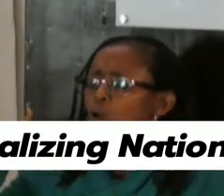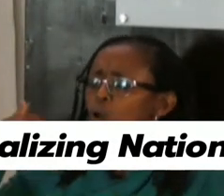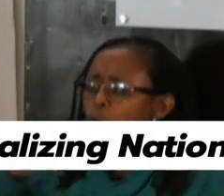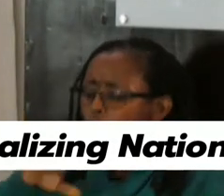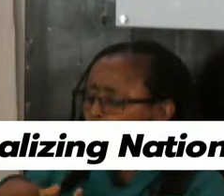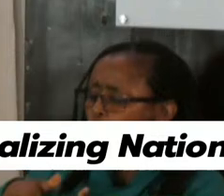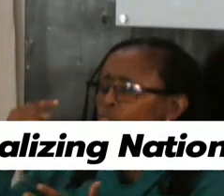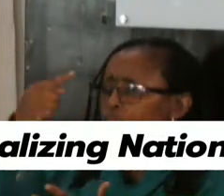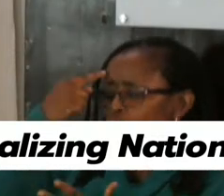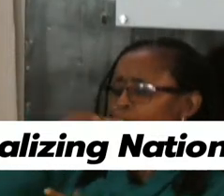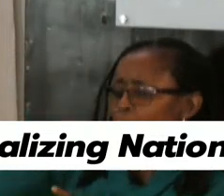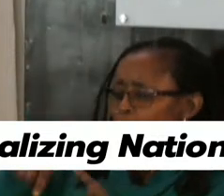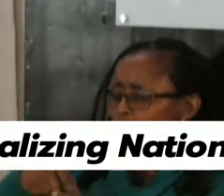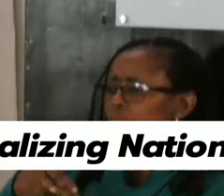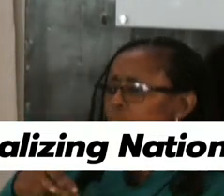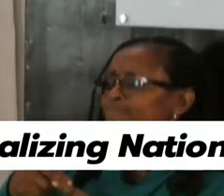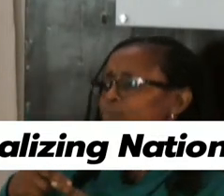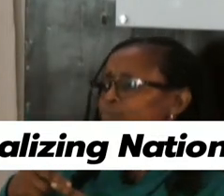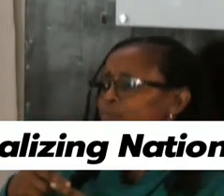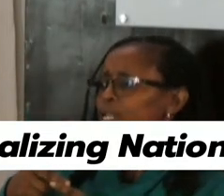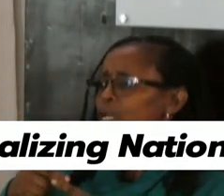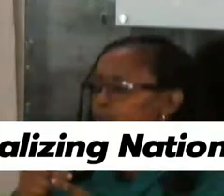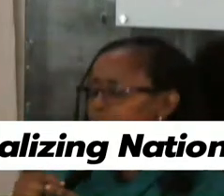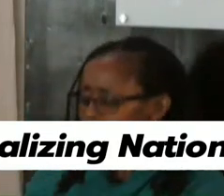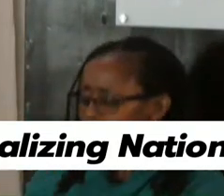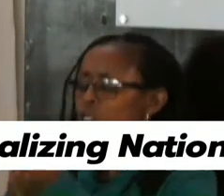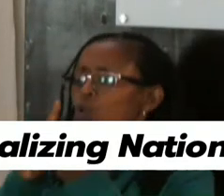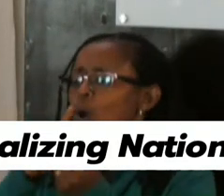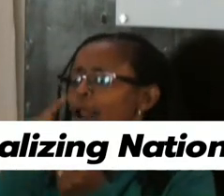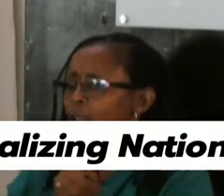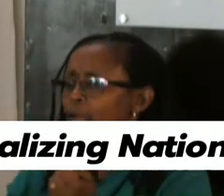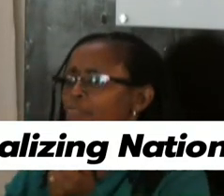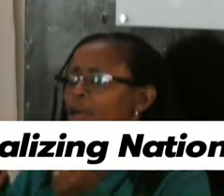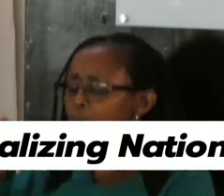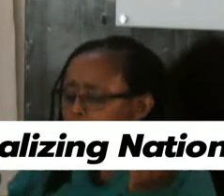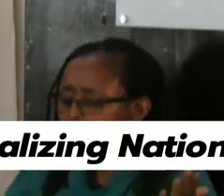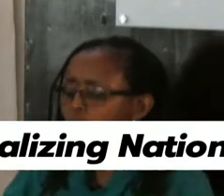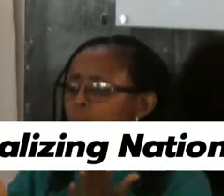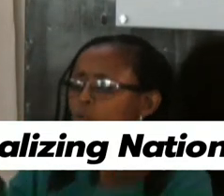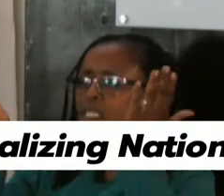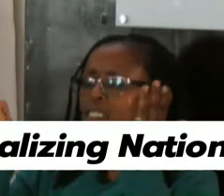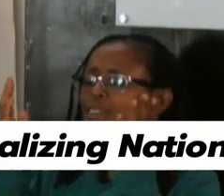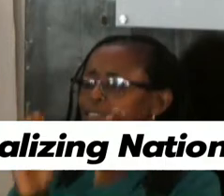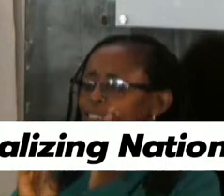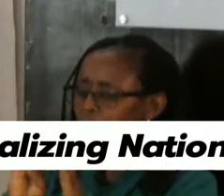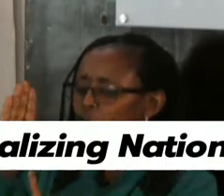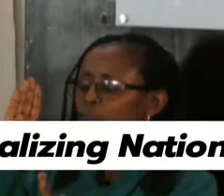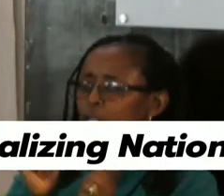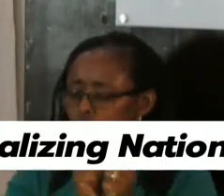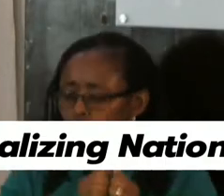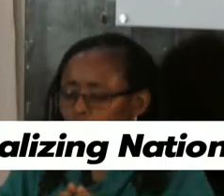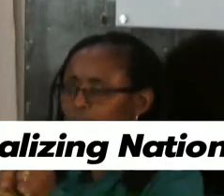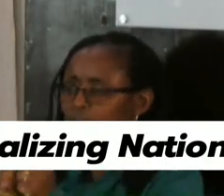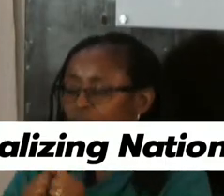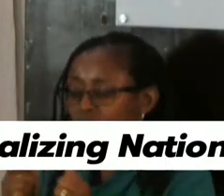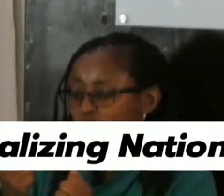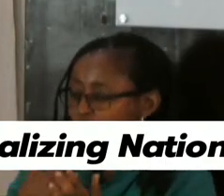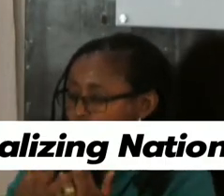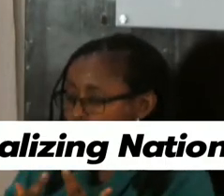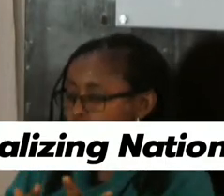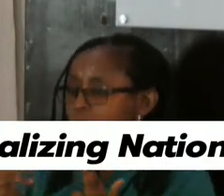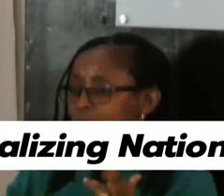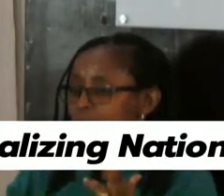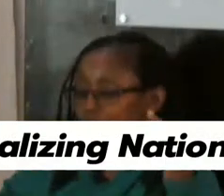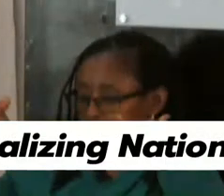Collective um support and promoting development collectively so we hope that this